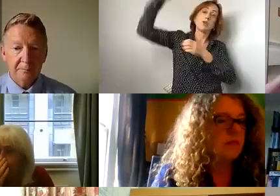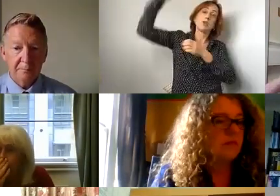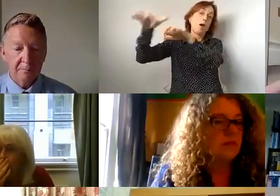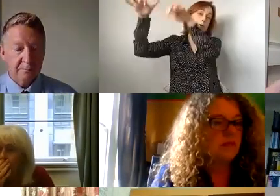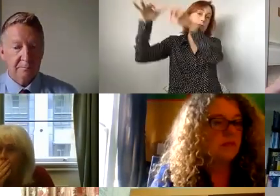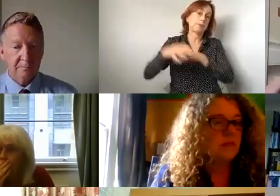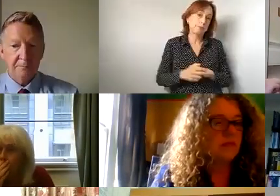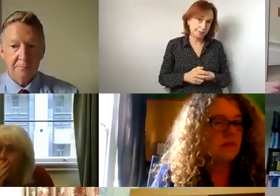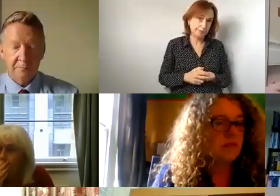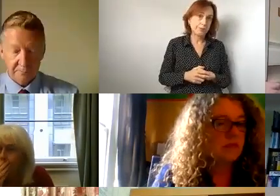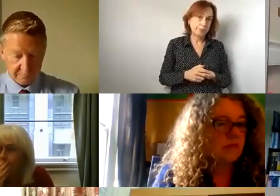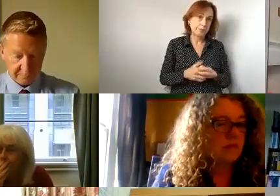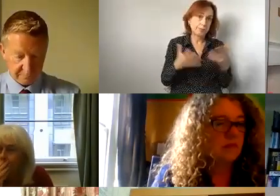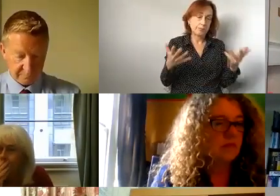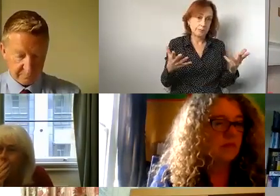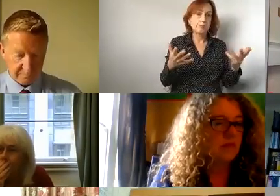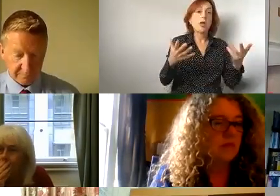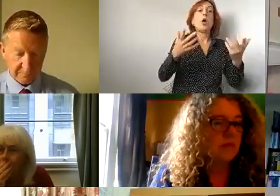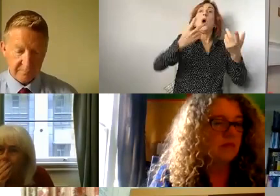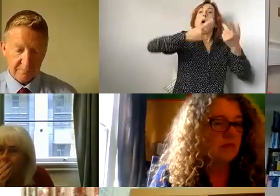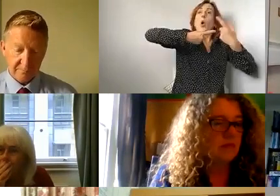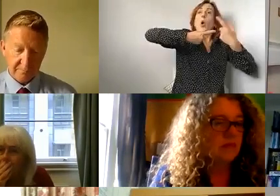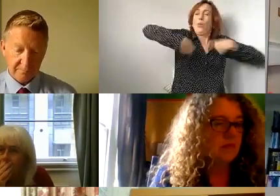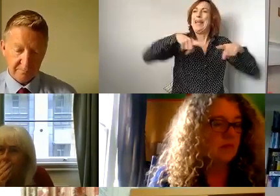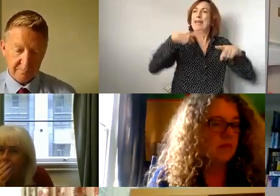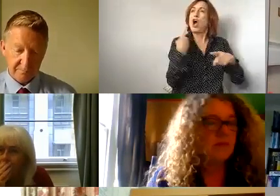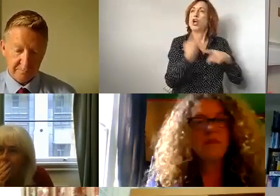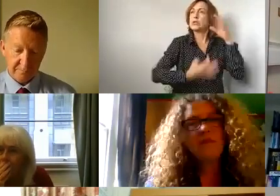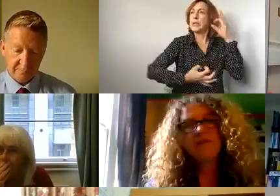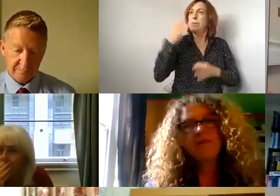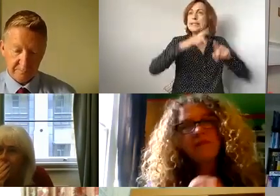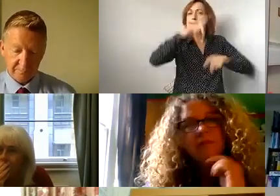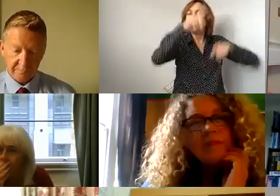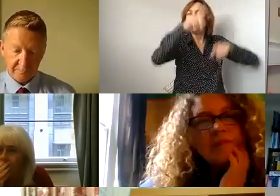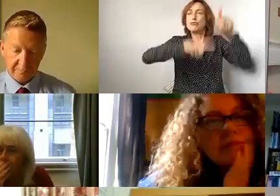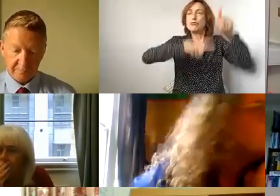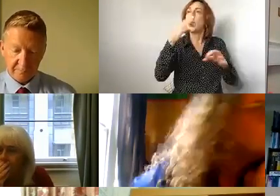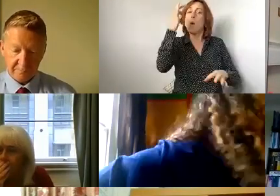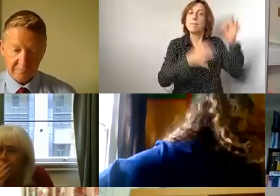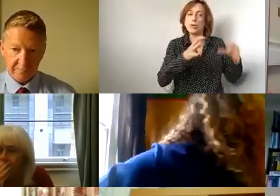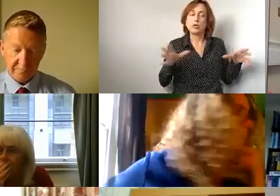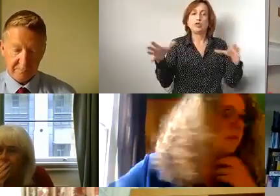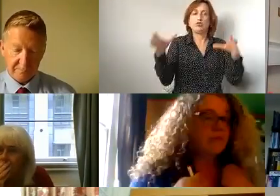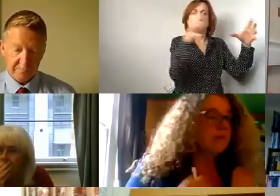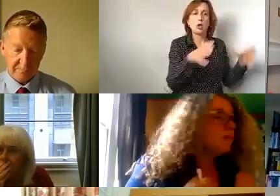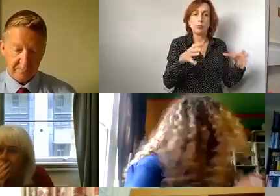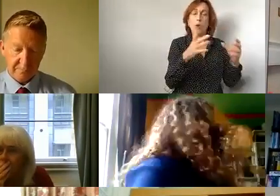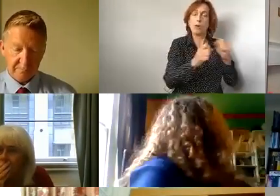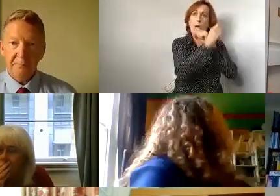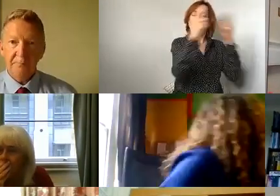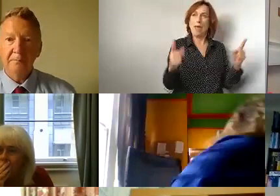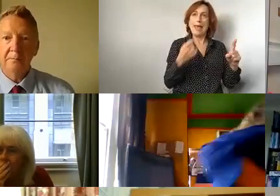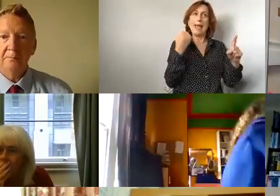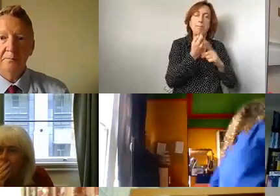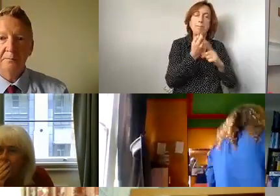as officers across party of MPs, we recognised the immense issues that are before us. However, the impact of COVID-19